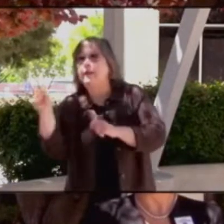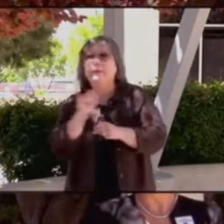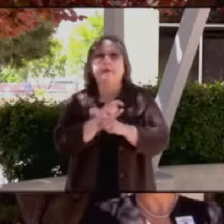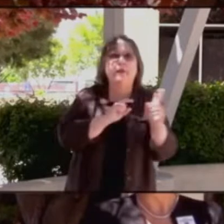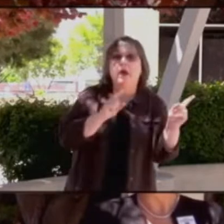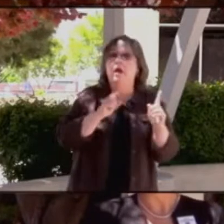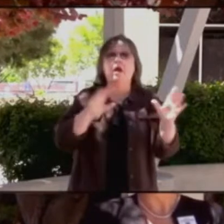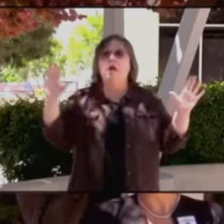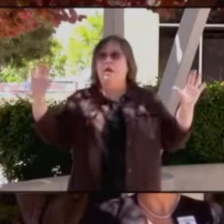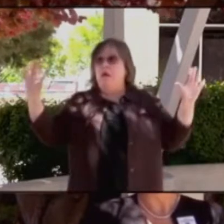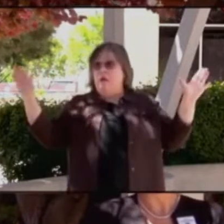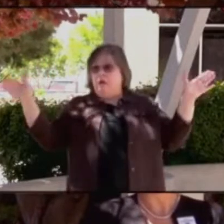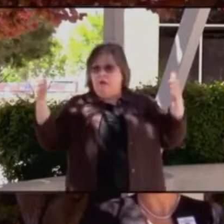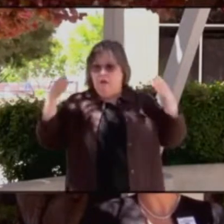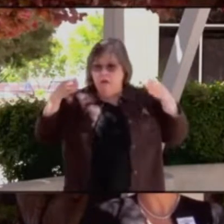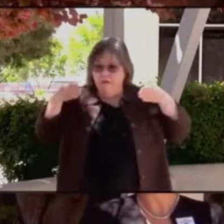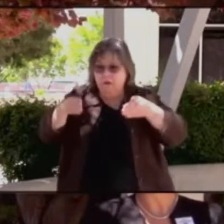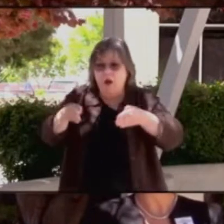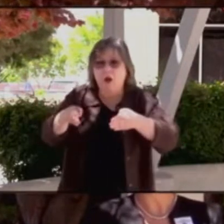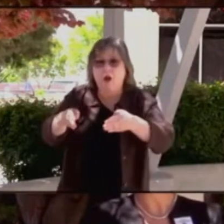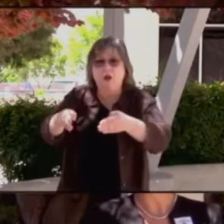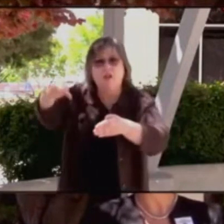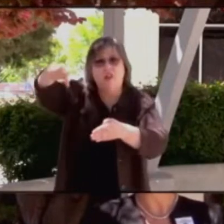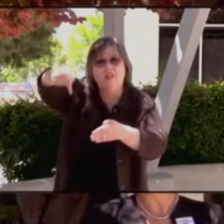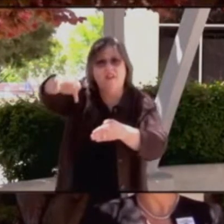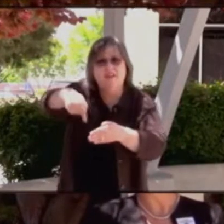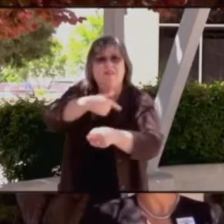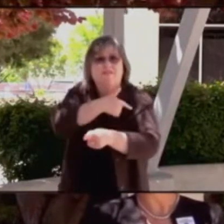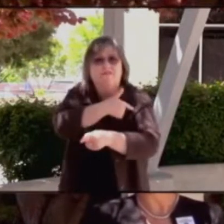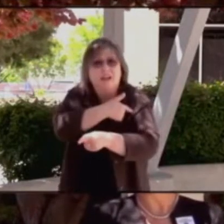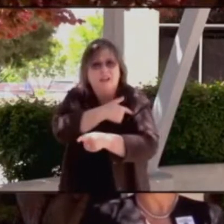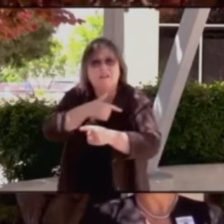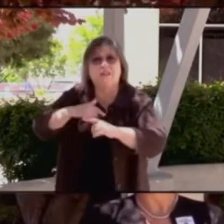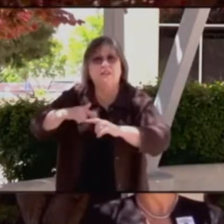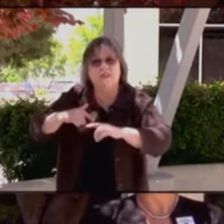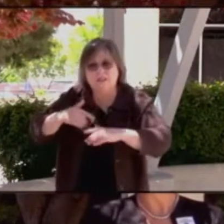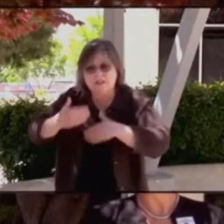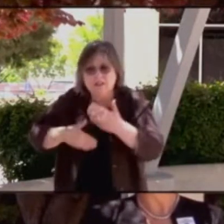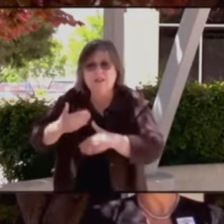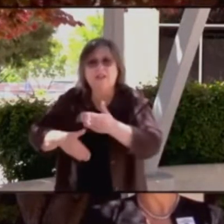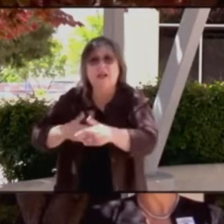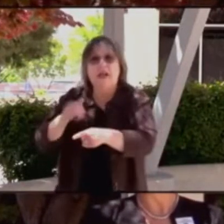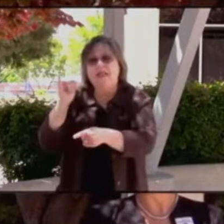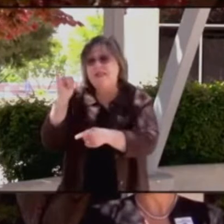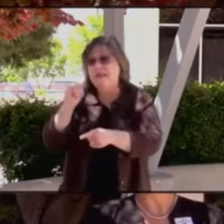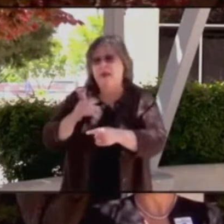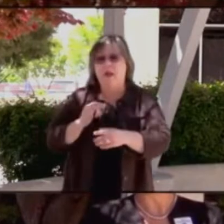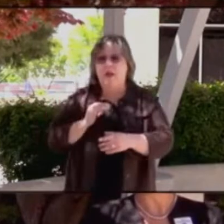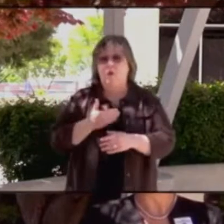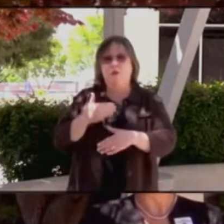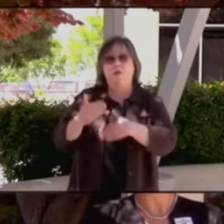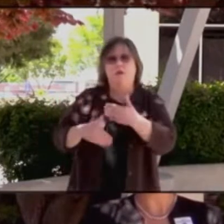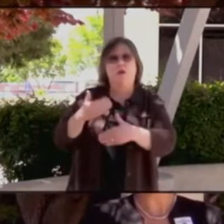happen. For those of you who have gone through our vaccination program, you understand how smooth, how great that process is. And I urge